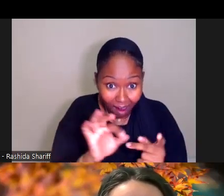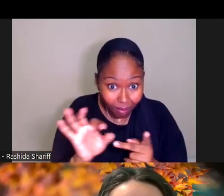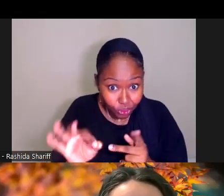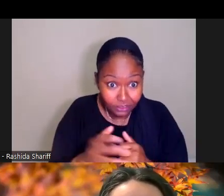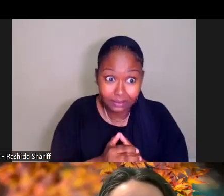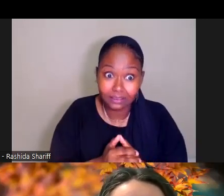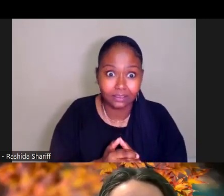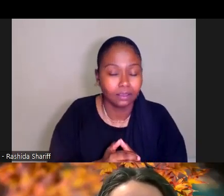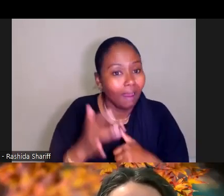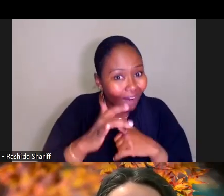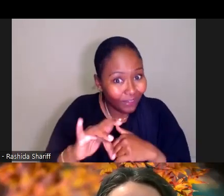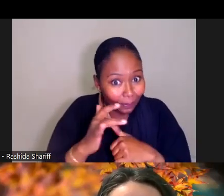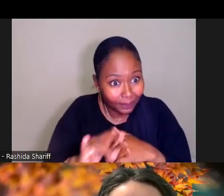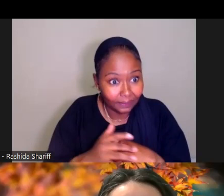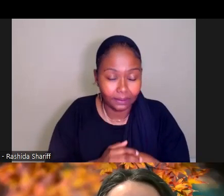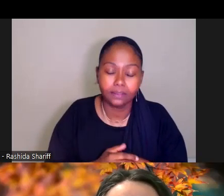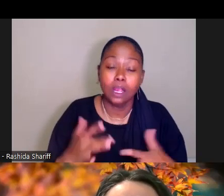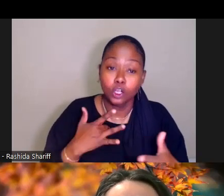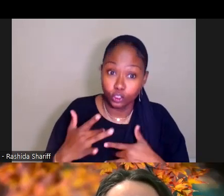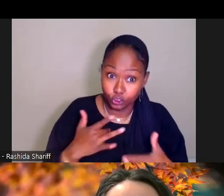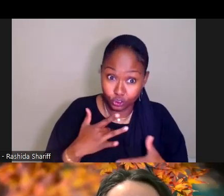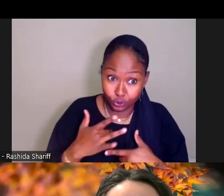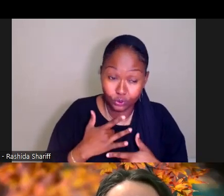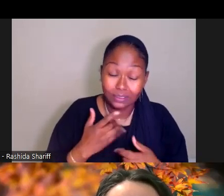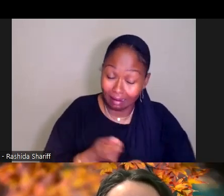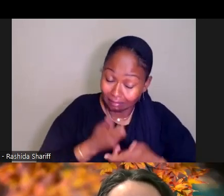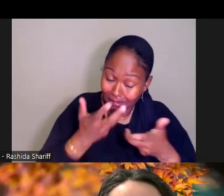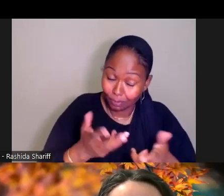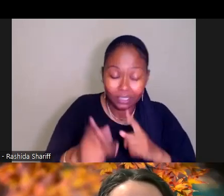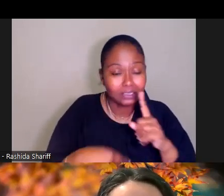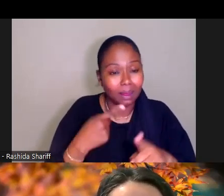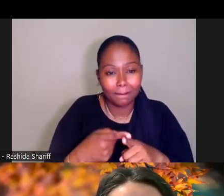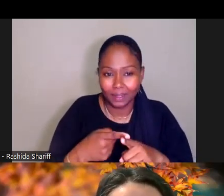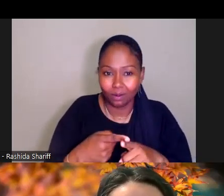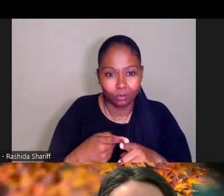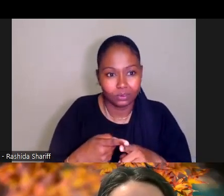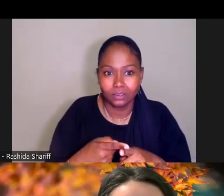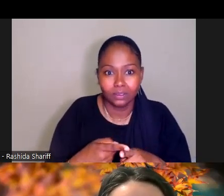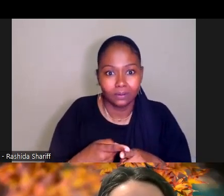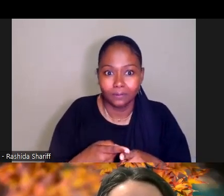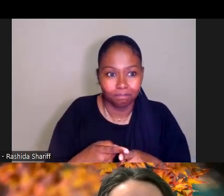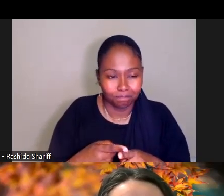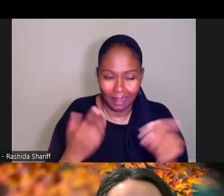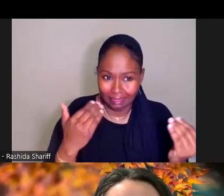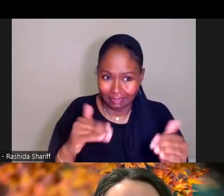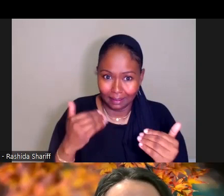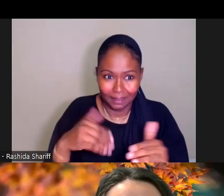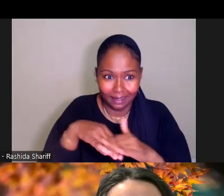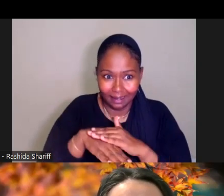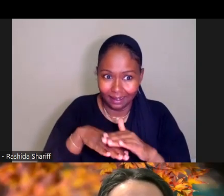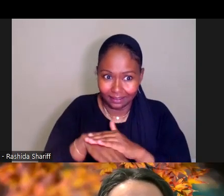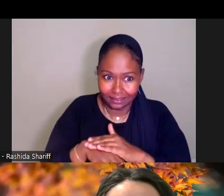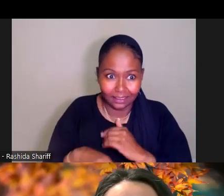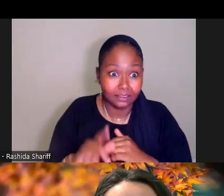availability. Concerns were expressed about the lack of access to affordable assisted living facilities, which could be a level of